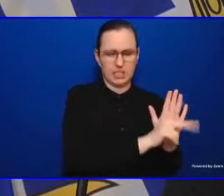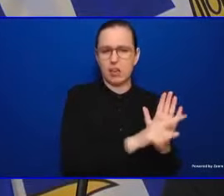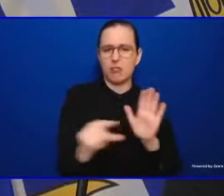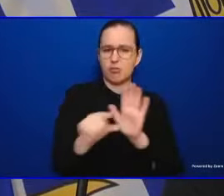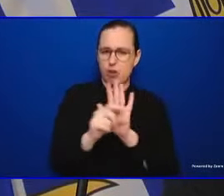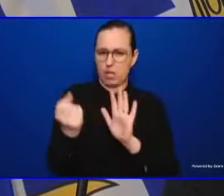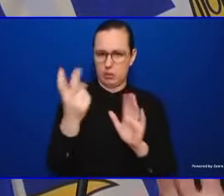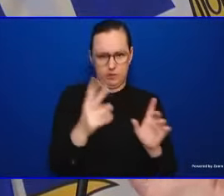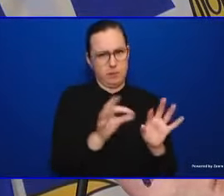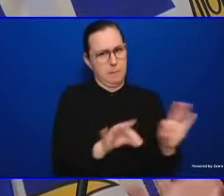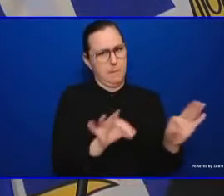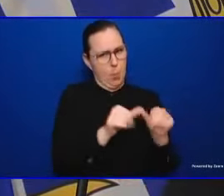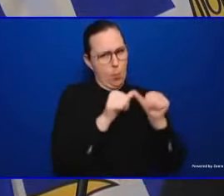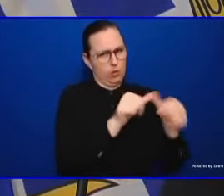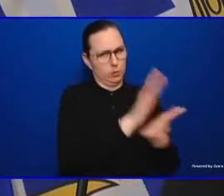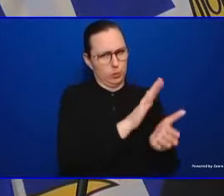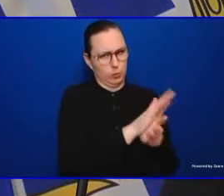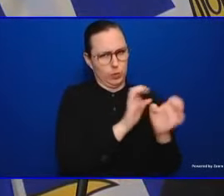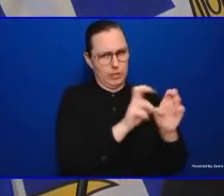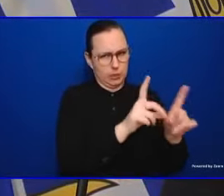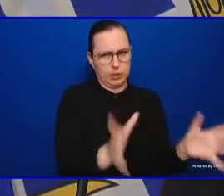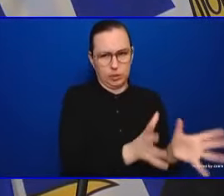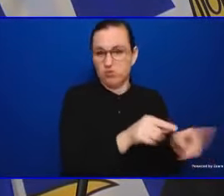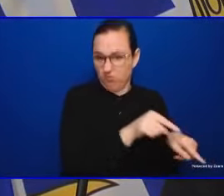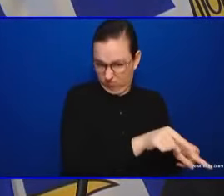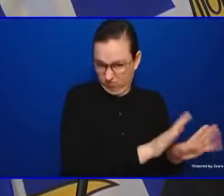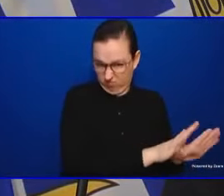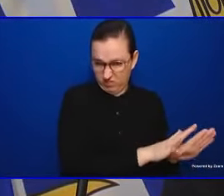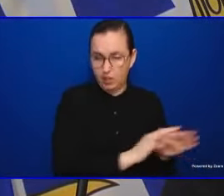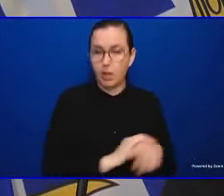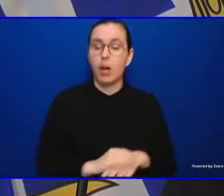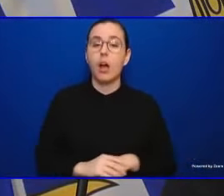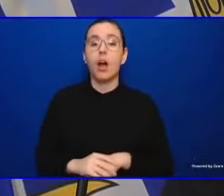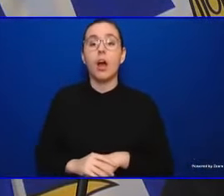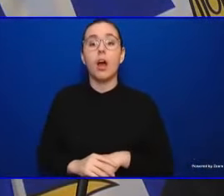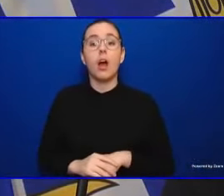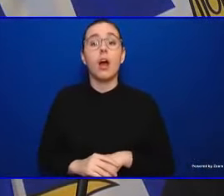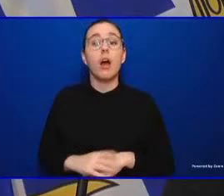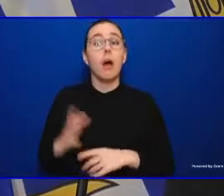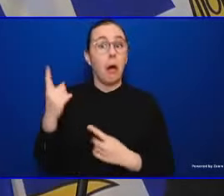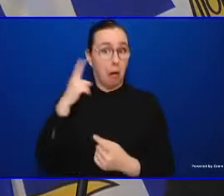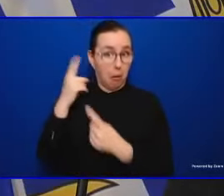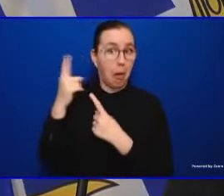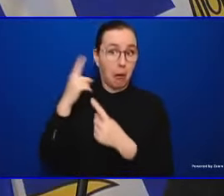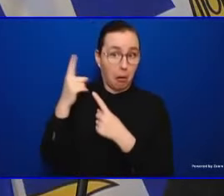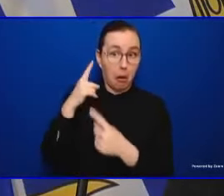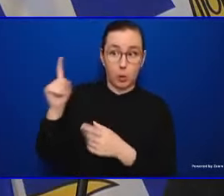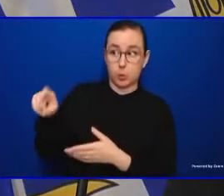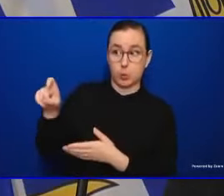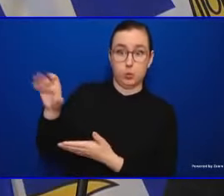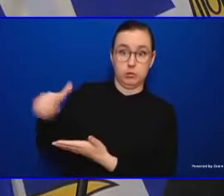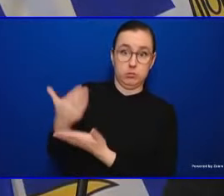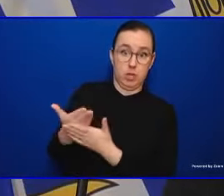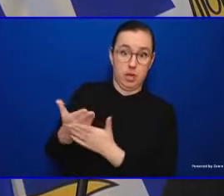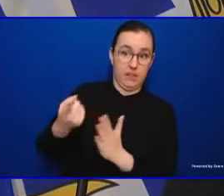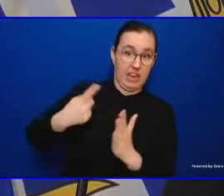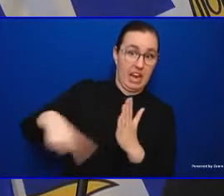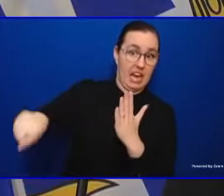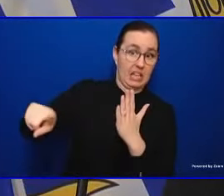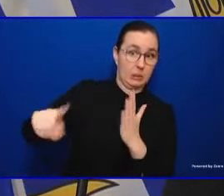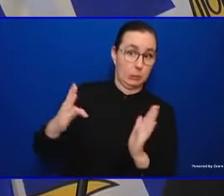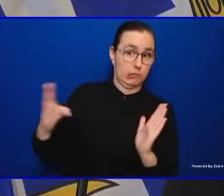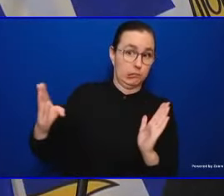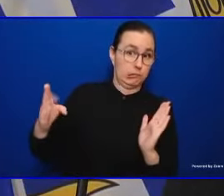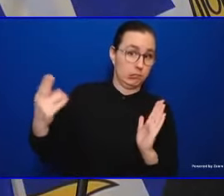arrive late next week, we're hearing, for being able to test symptomatics, teachers and school staff